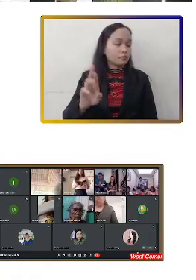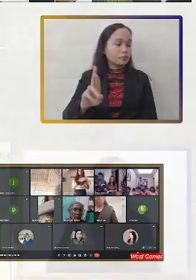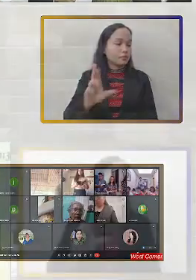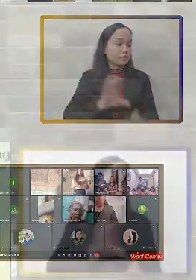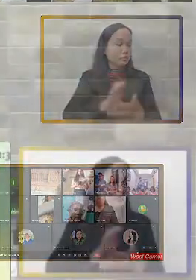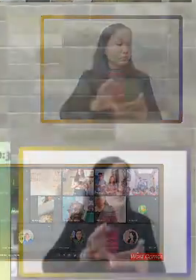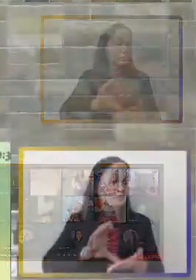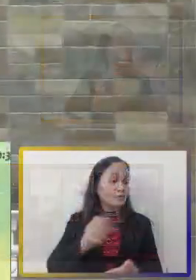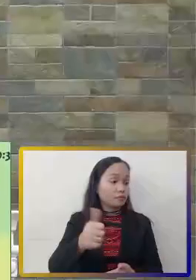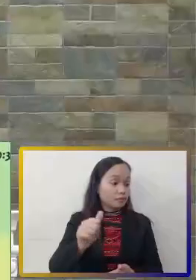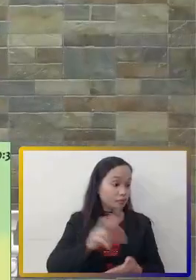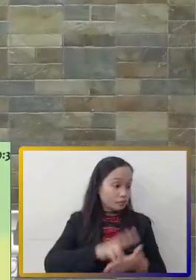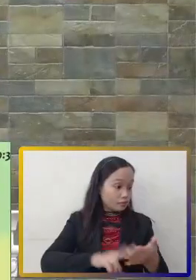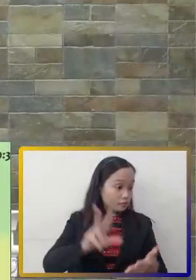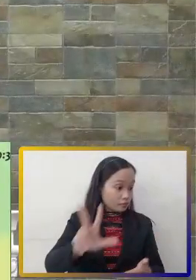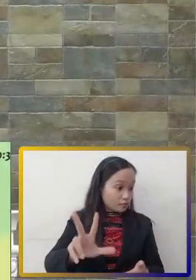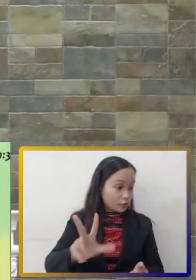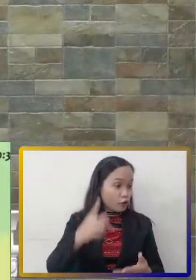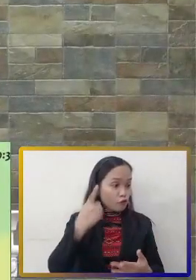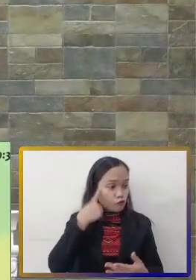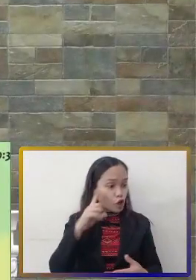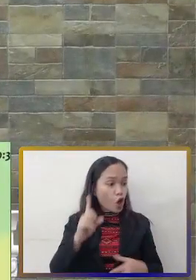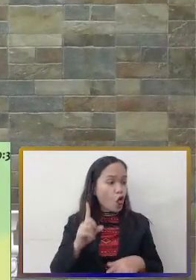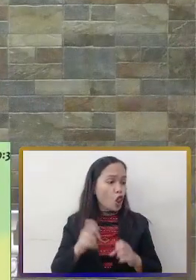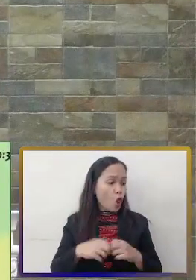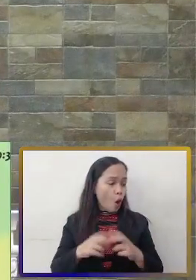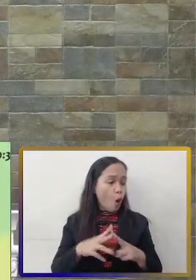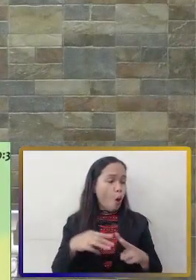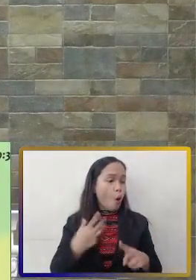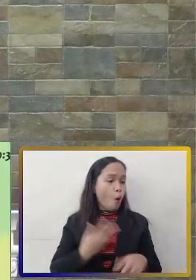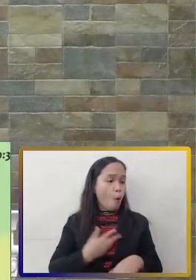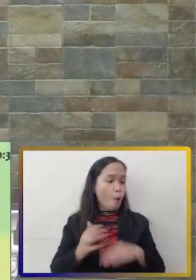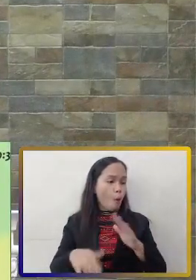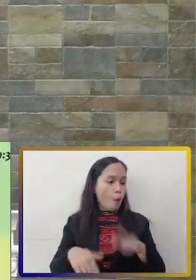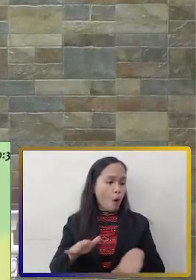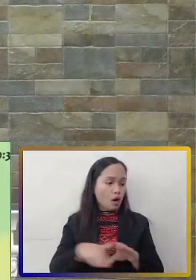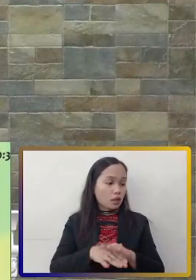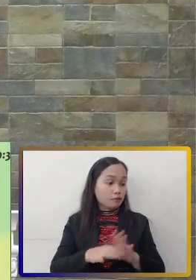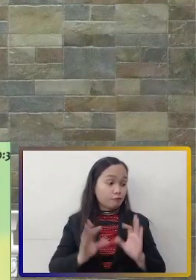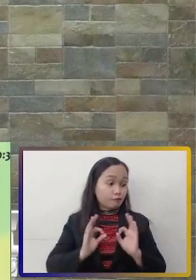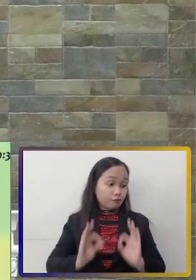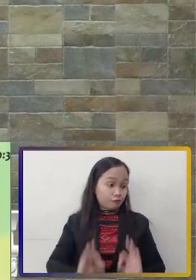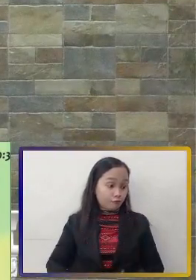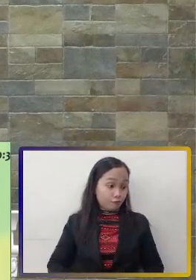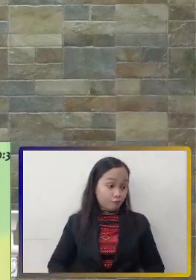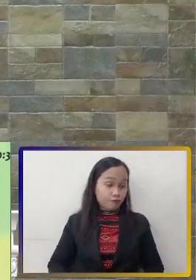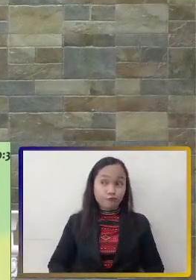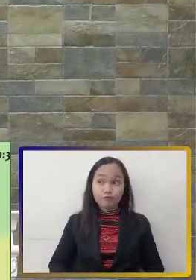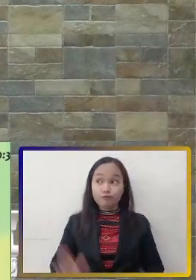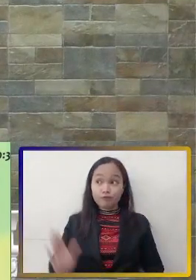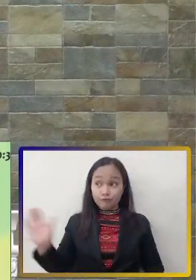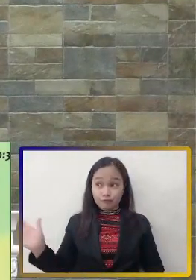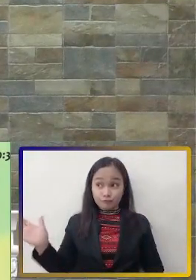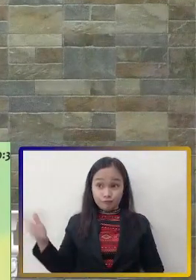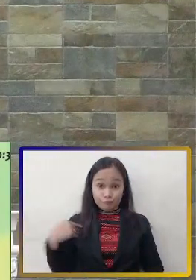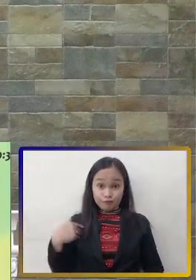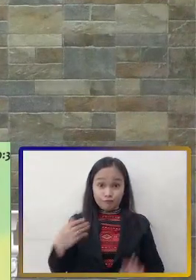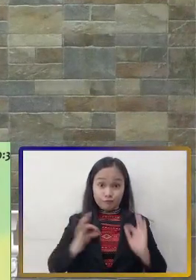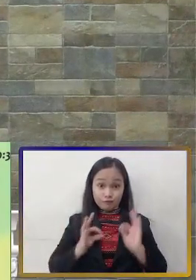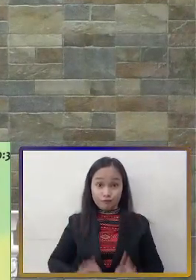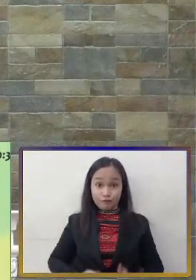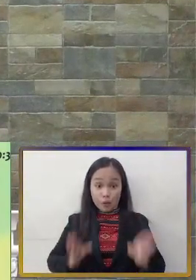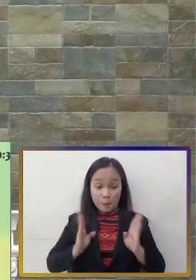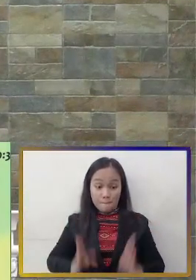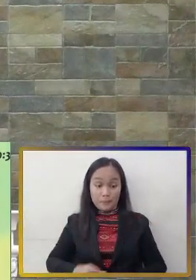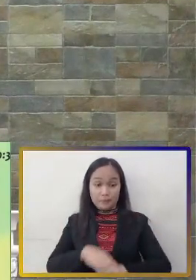3. For though we walk in where? The flesh, in this life right here. Flesh,